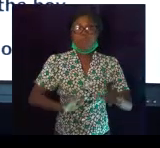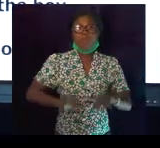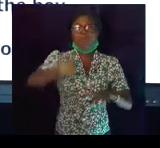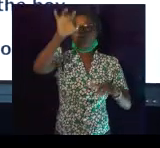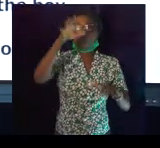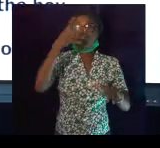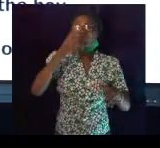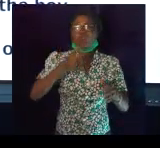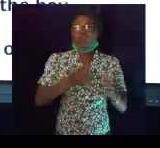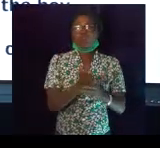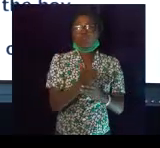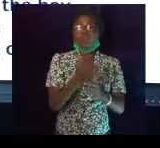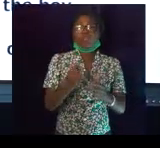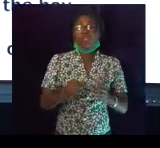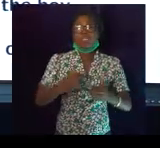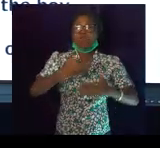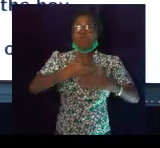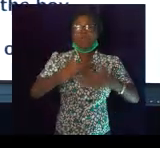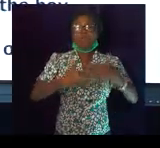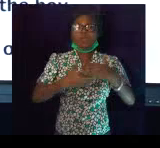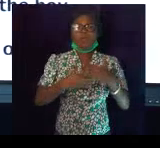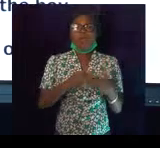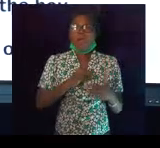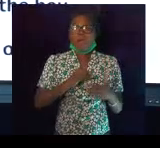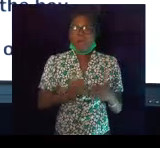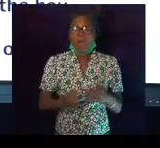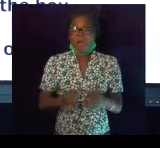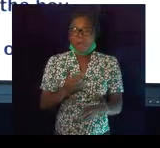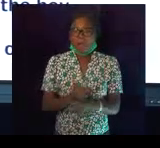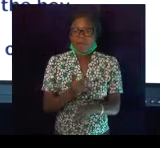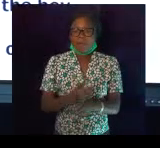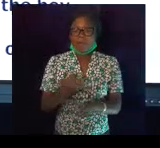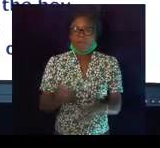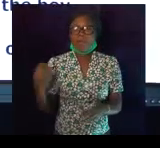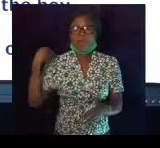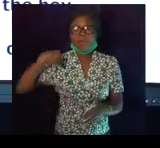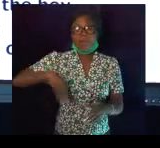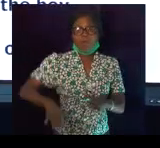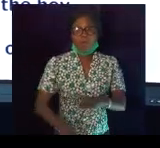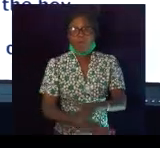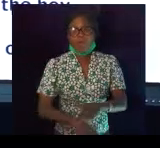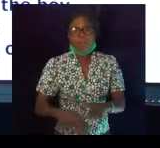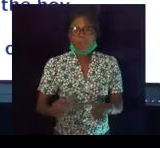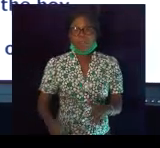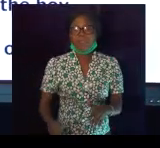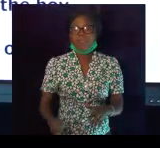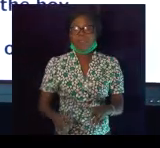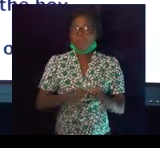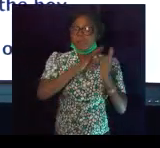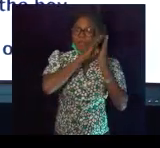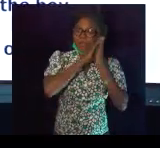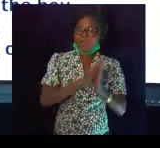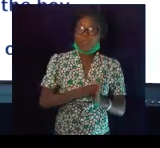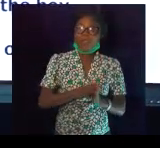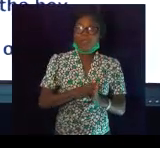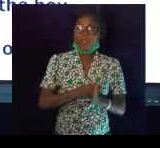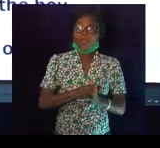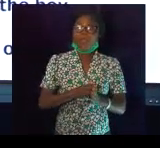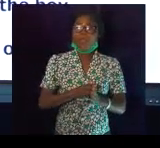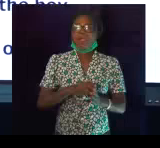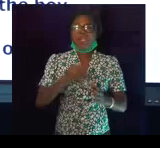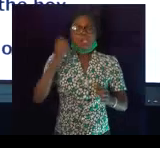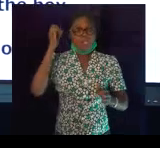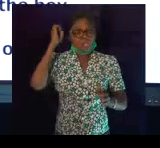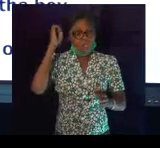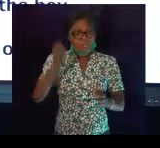window. I kept the bag under the bed. And the last one, he